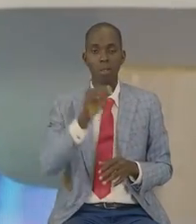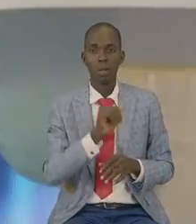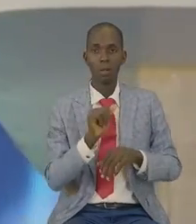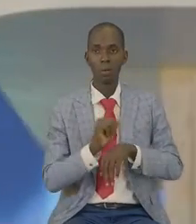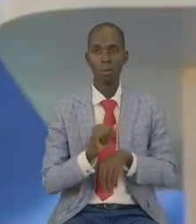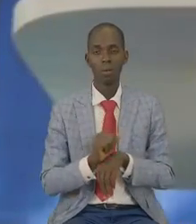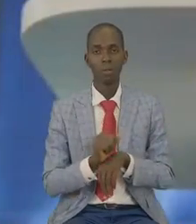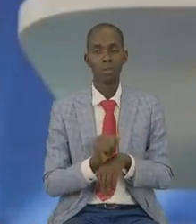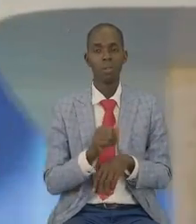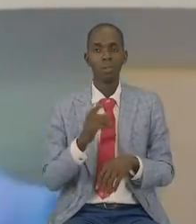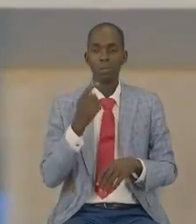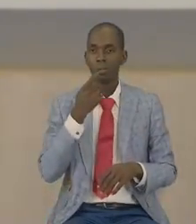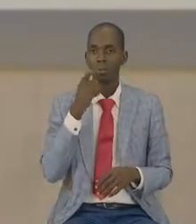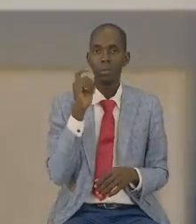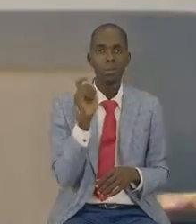a commandment,